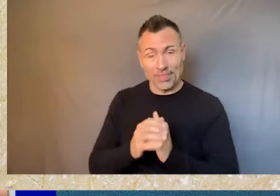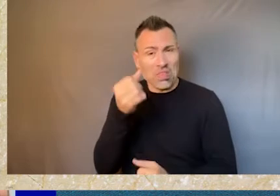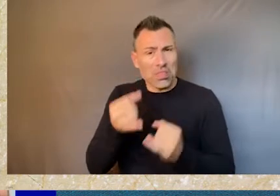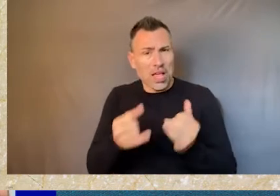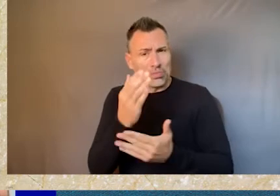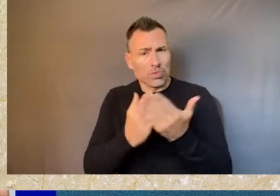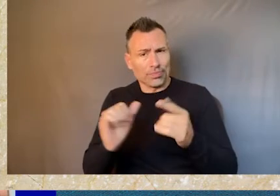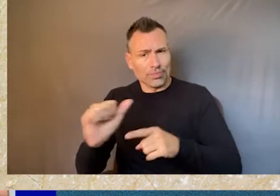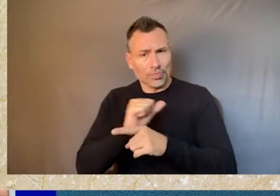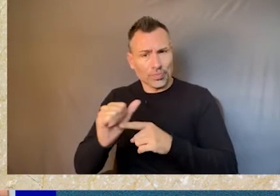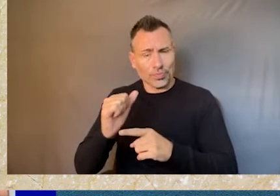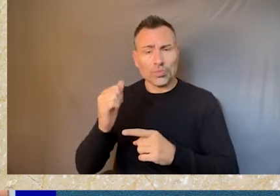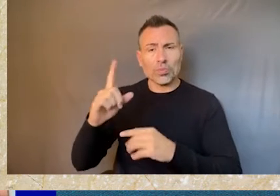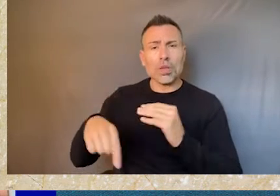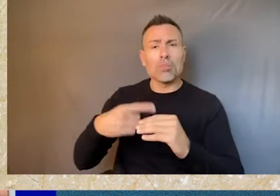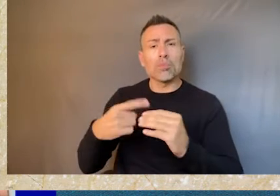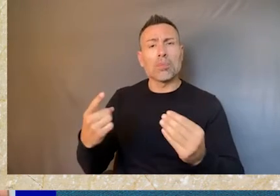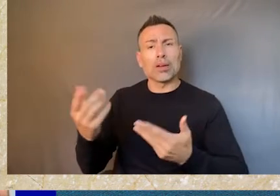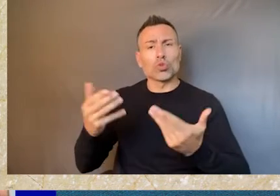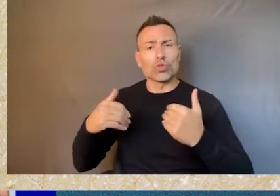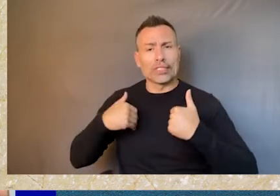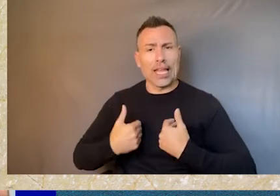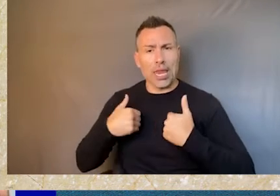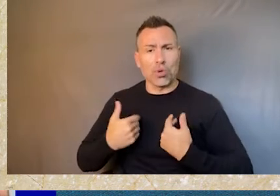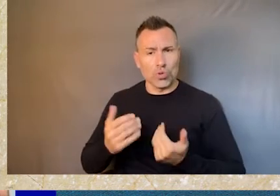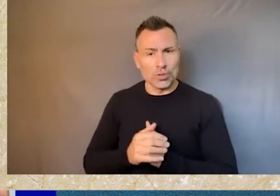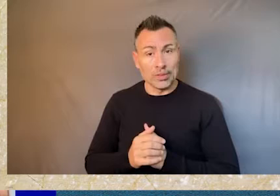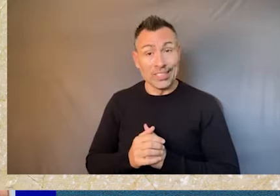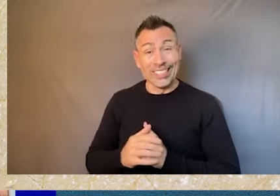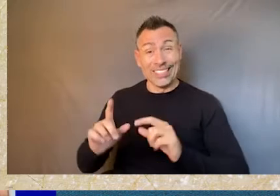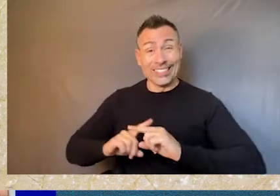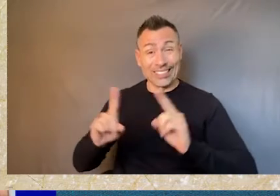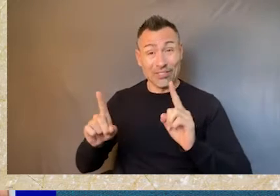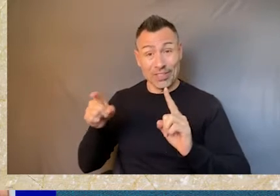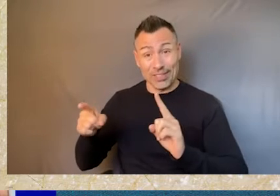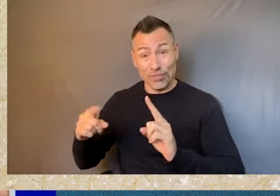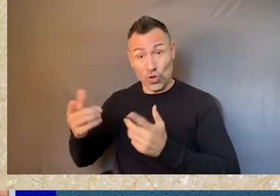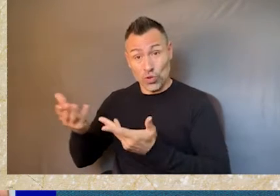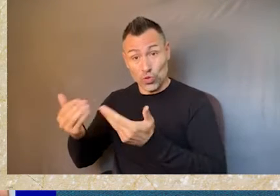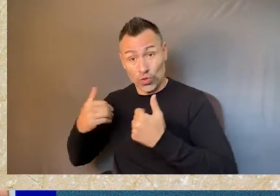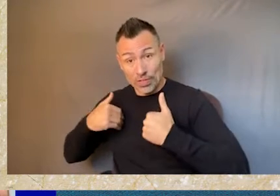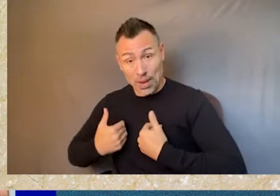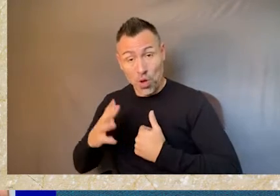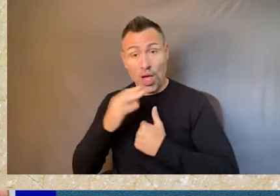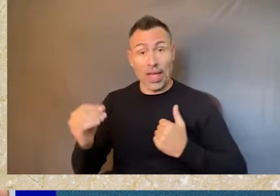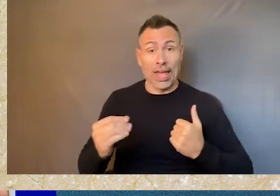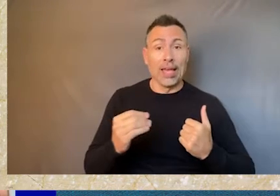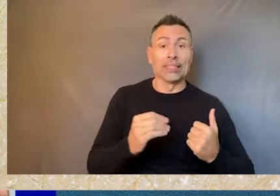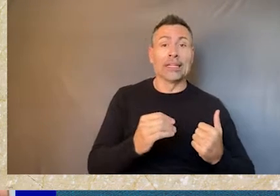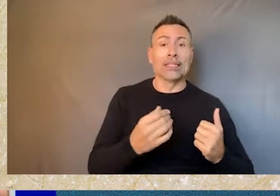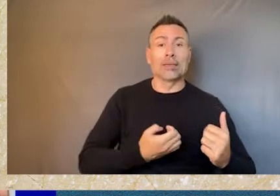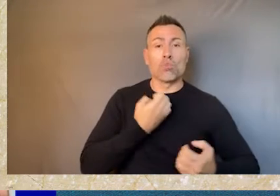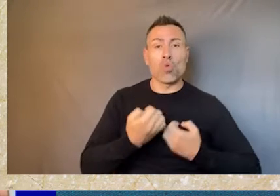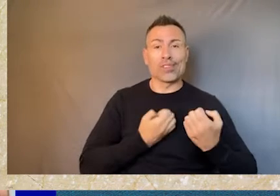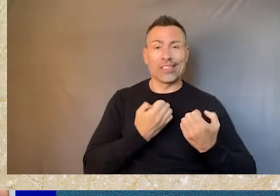between a service animal and an emotional support animal. Please, as we said earlier, put your questions in the chat box and I